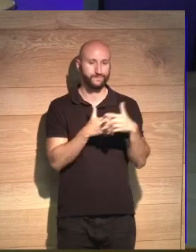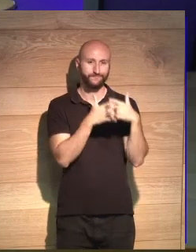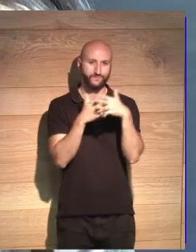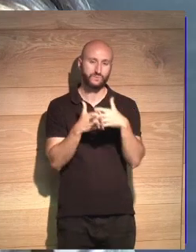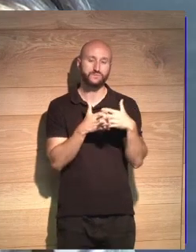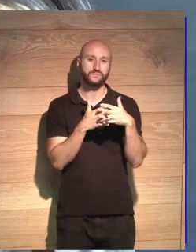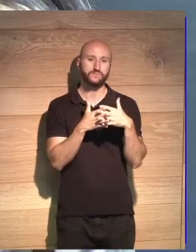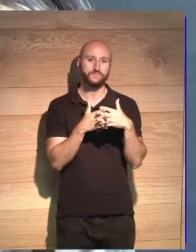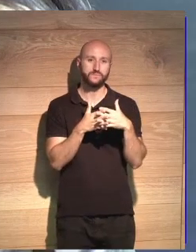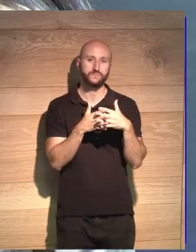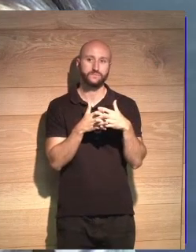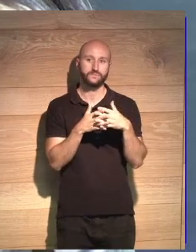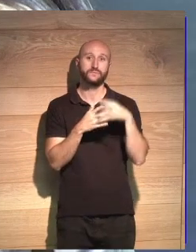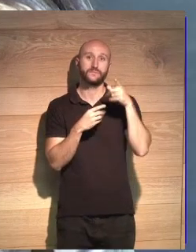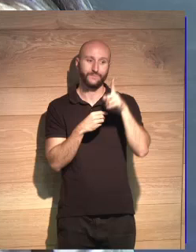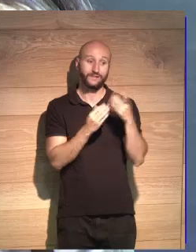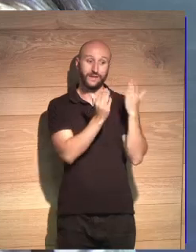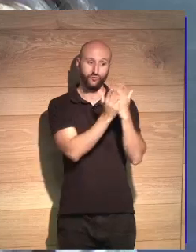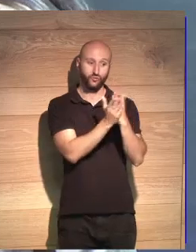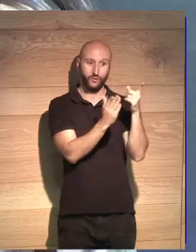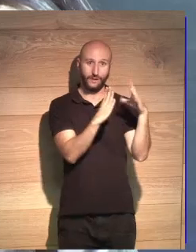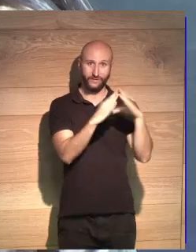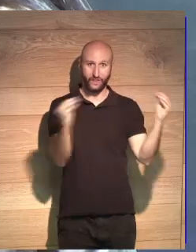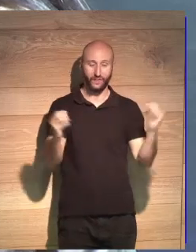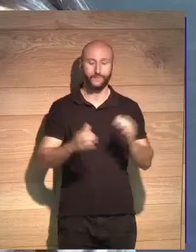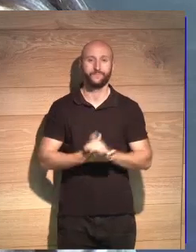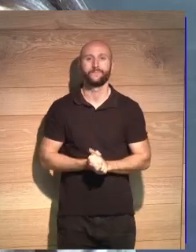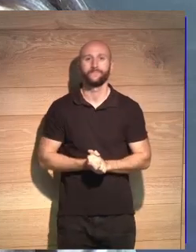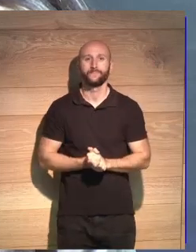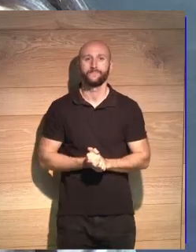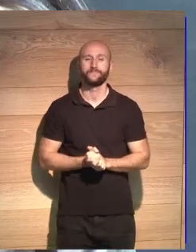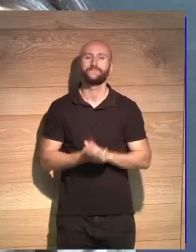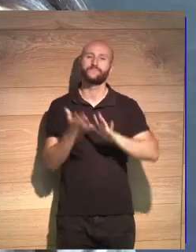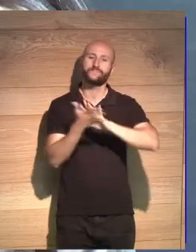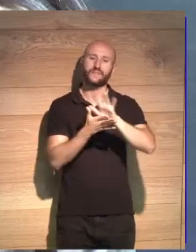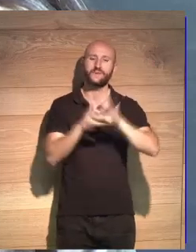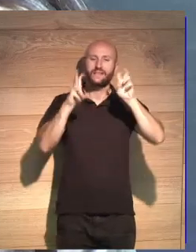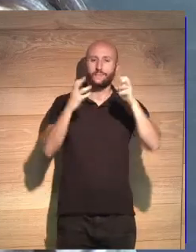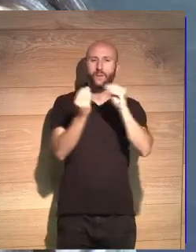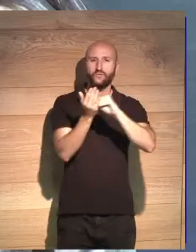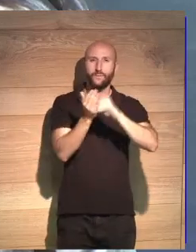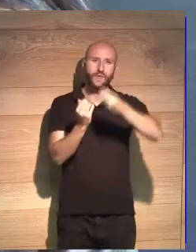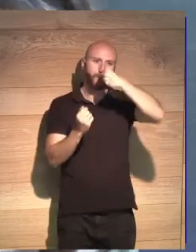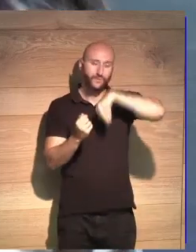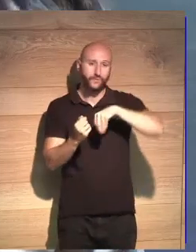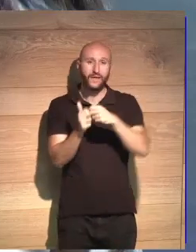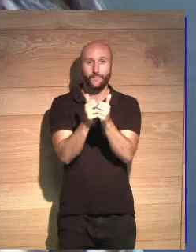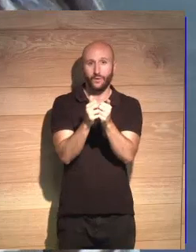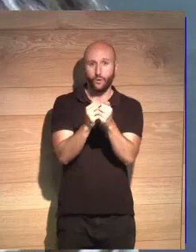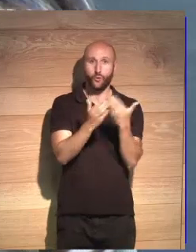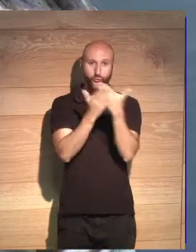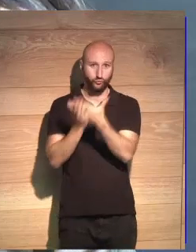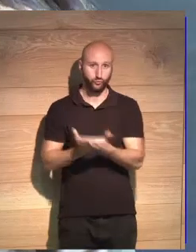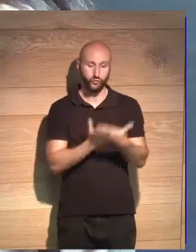very recently, and they were also in the Georgia Tech University in the States. And I would like to mention the